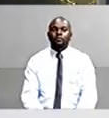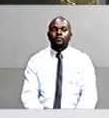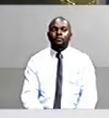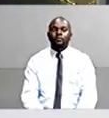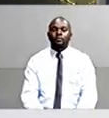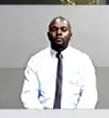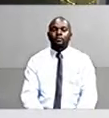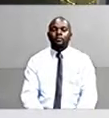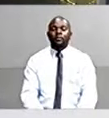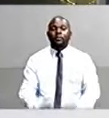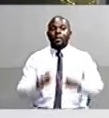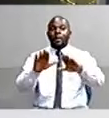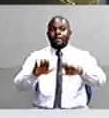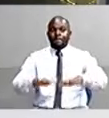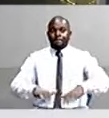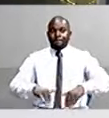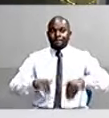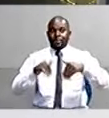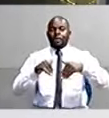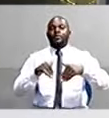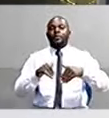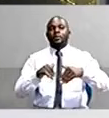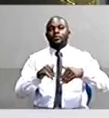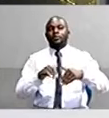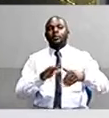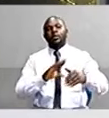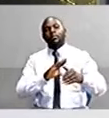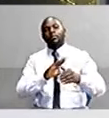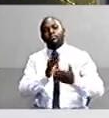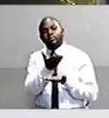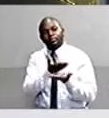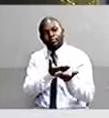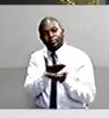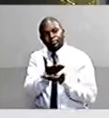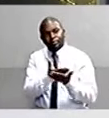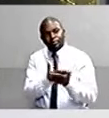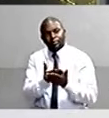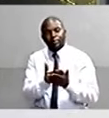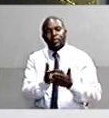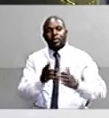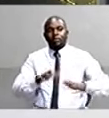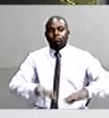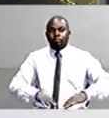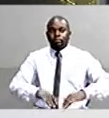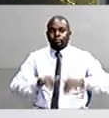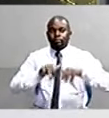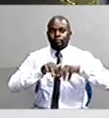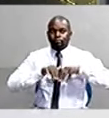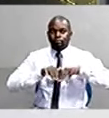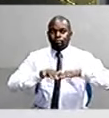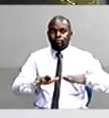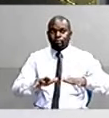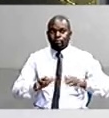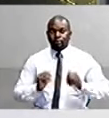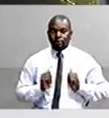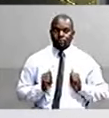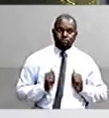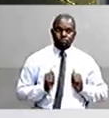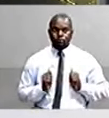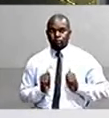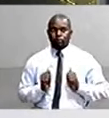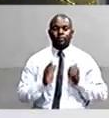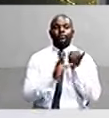Now, Parliament is to debate and find a lasting solution to the water flooding challenge in Wilambuli that still keeps residents